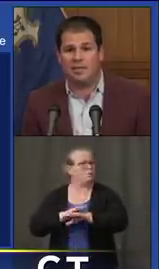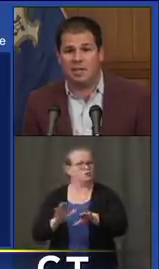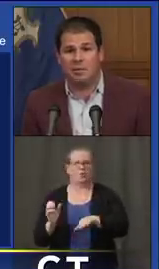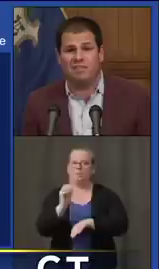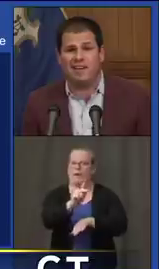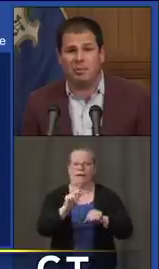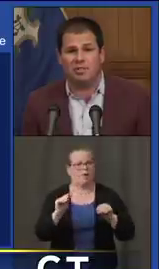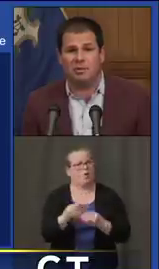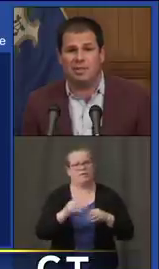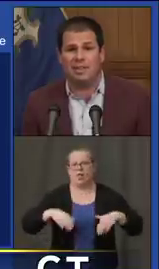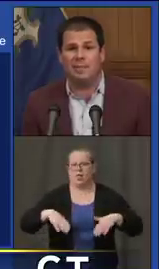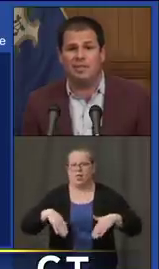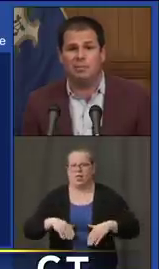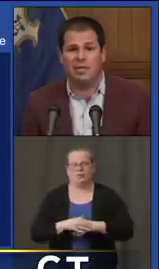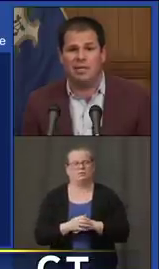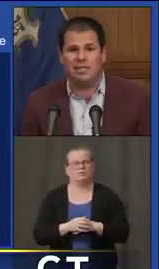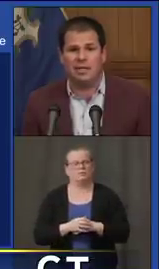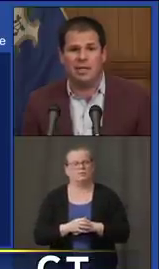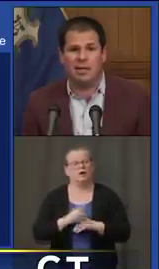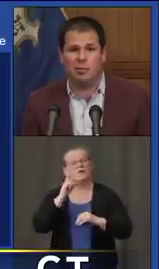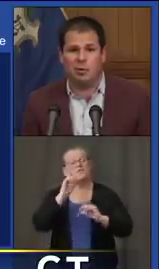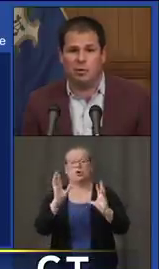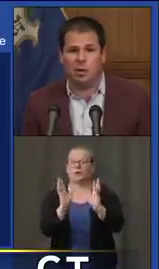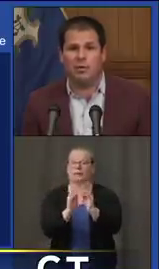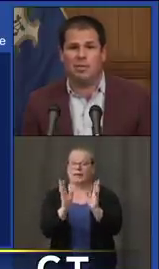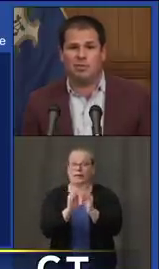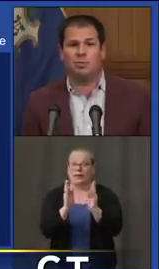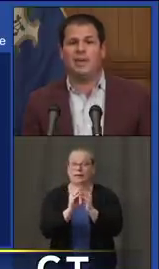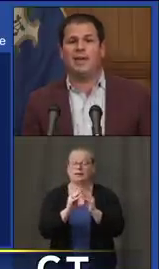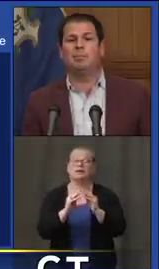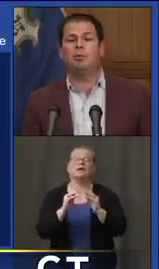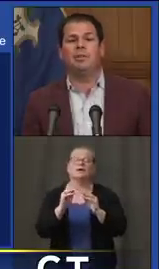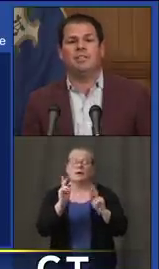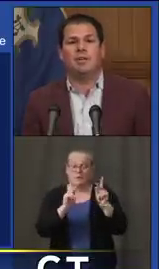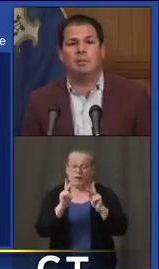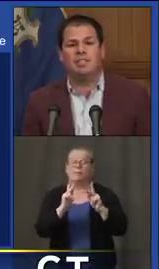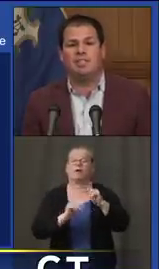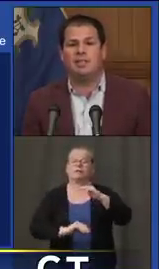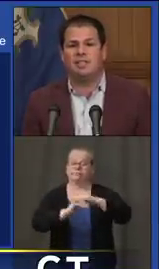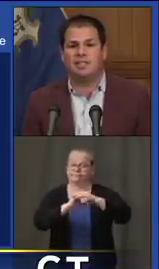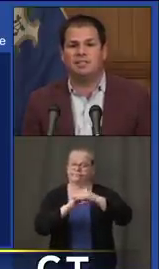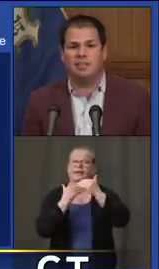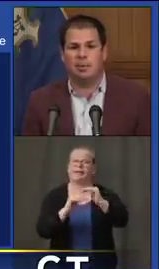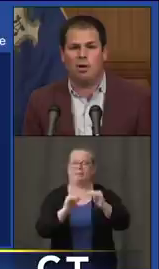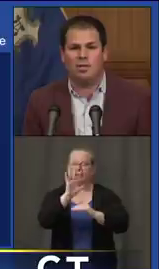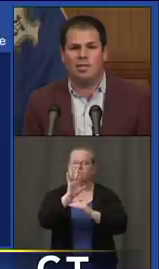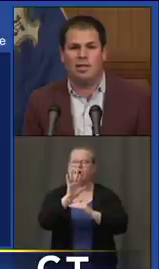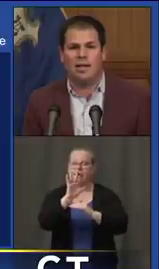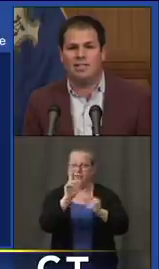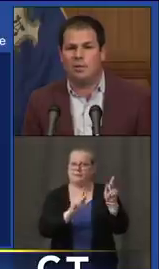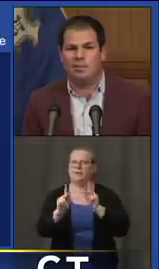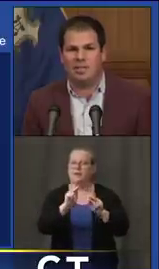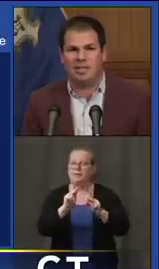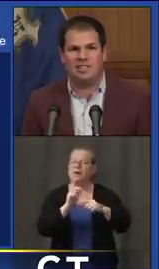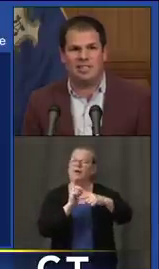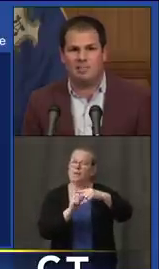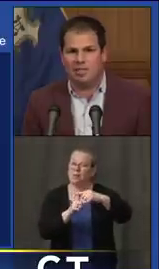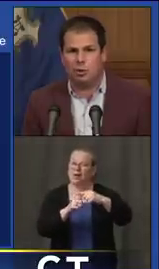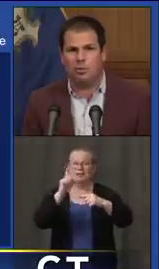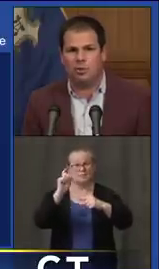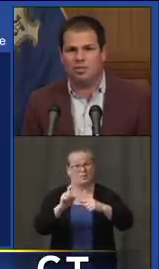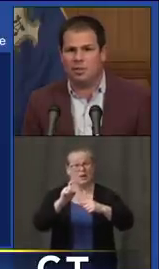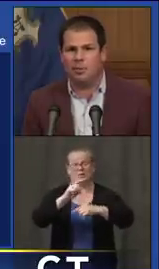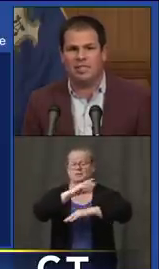There is going to be a 5-person limit to meetings, and we're going to make sure that employees are going to be seated 6 feet apart. So empty desks,